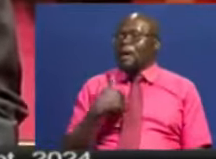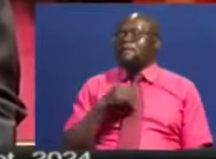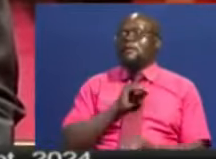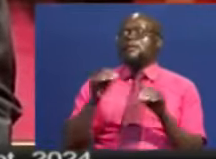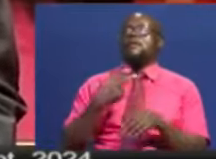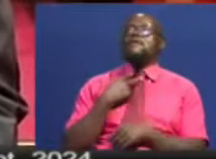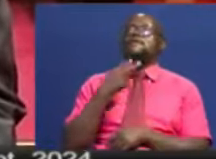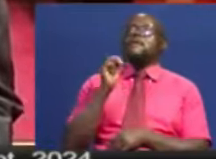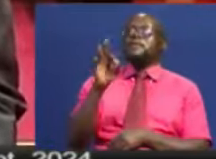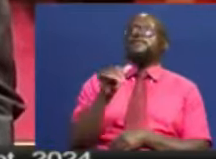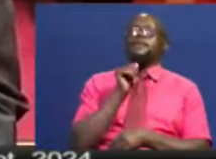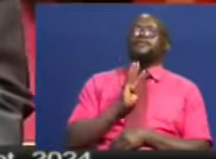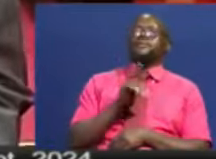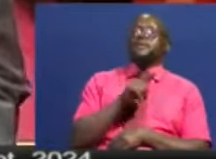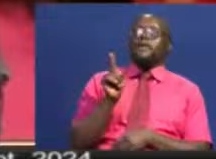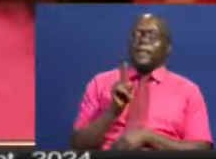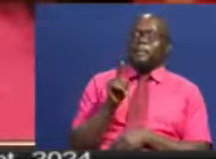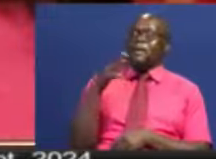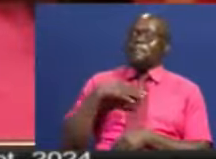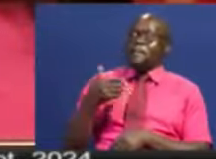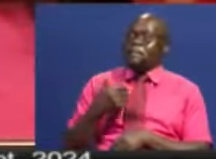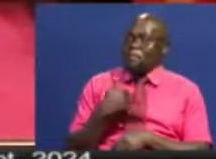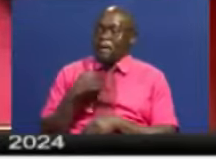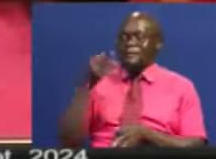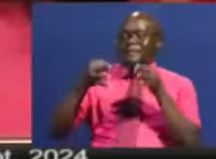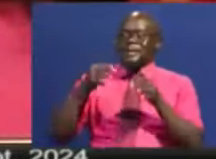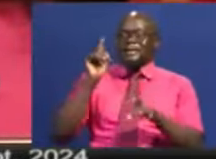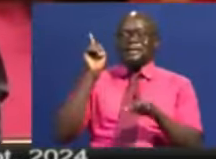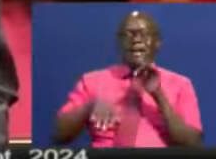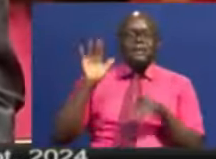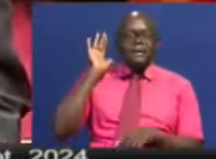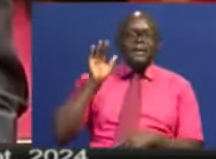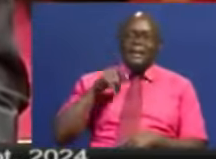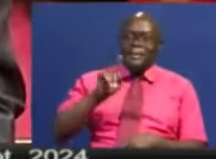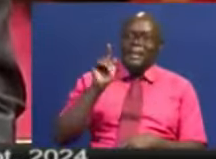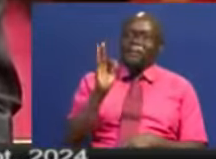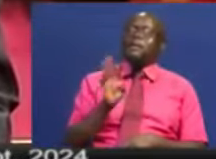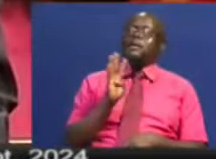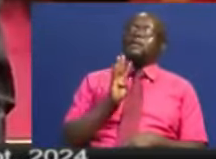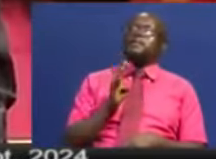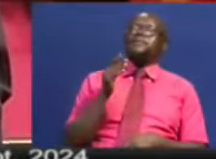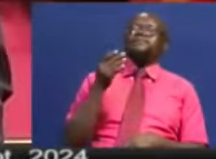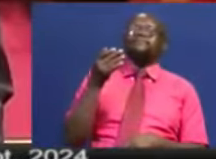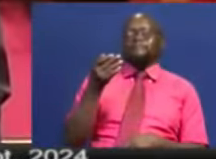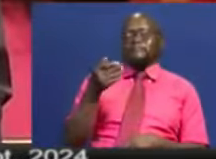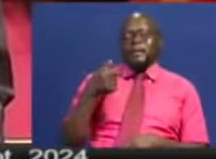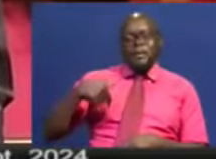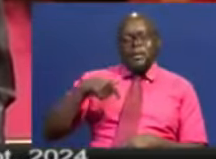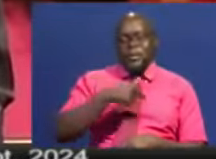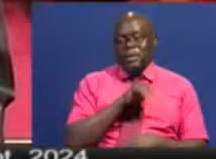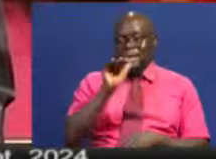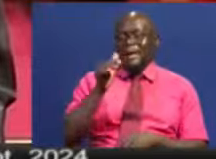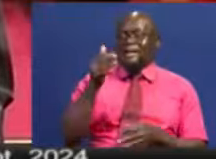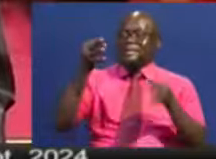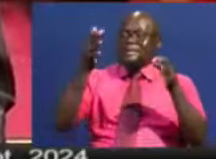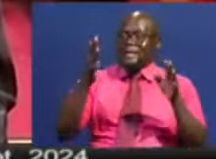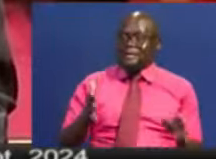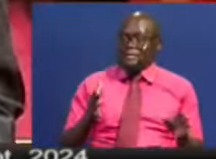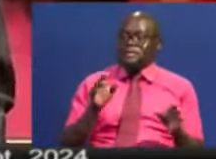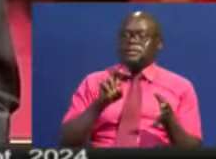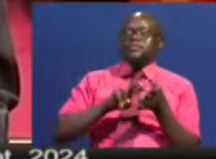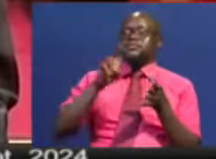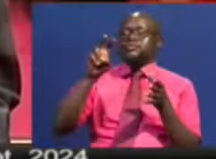voice if we don't speak to them. Those people who judges cannot hear unless we speak to the judges. Let us ask our judges to drop